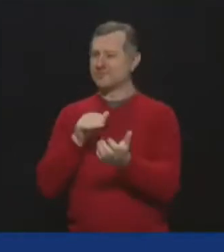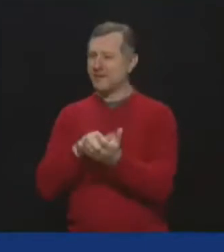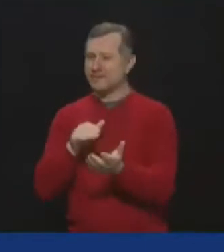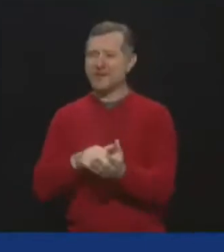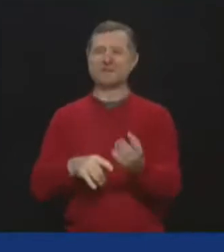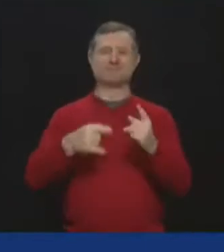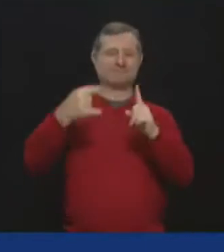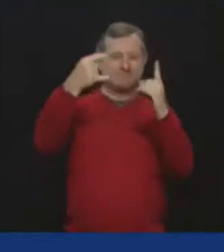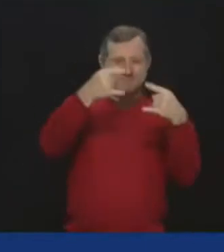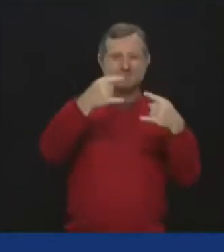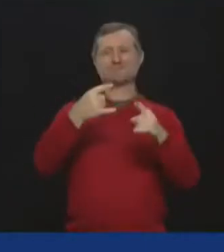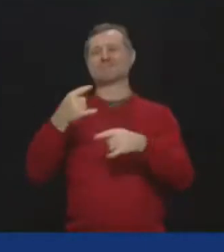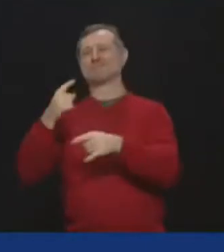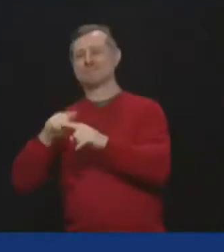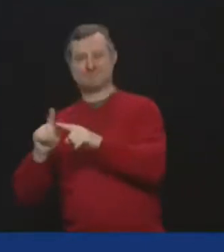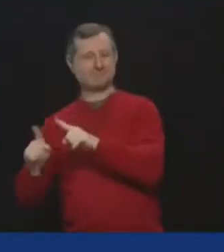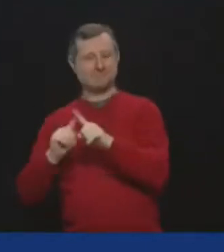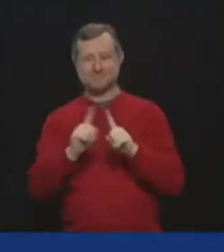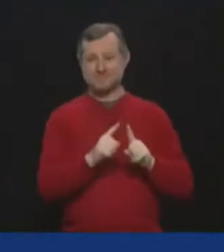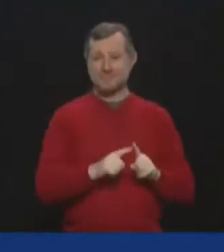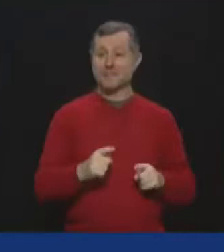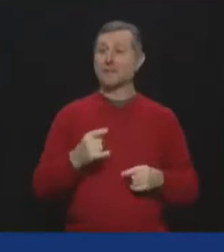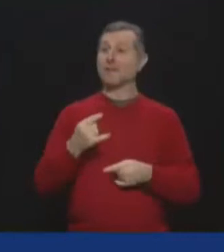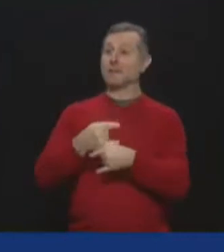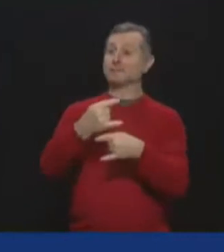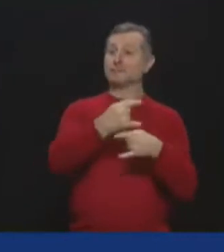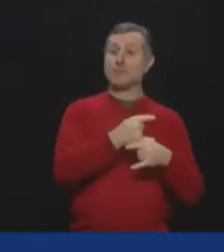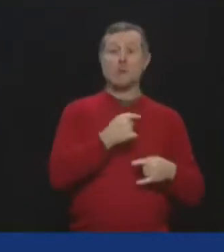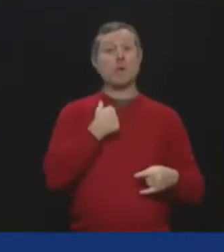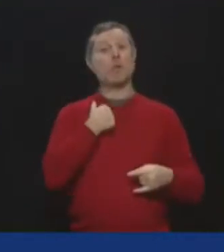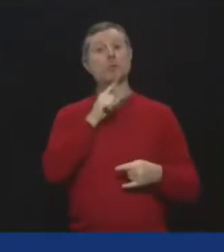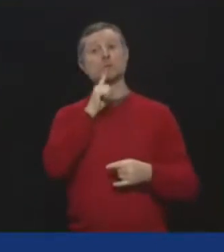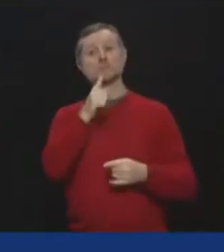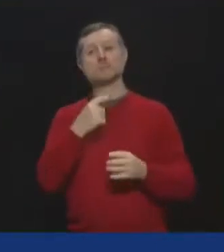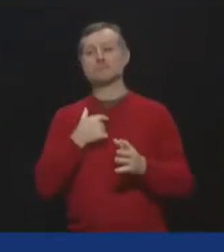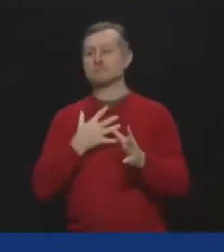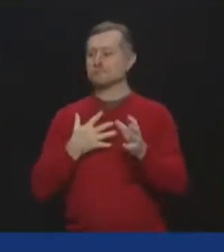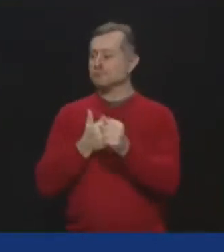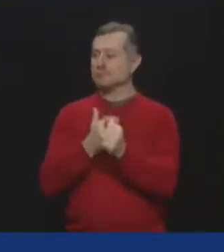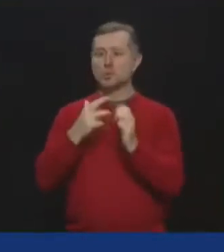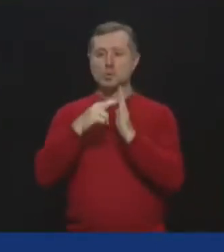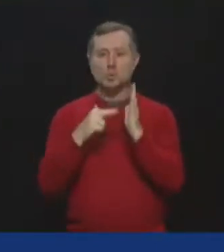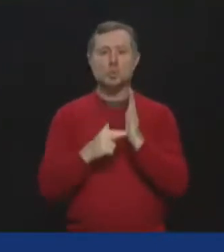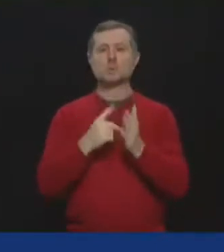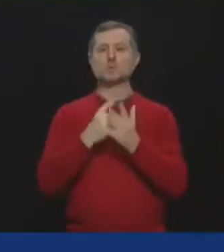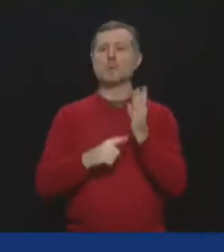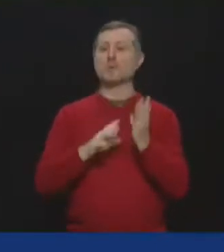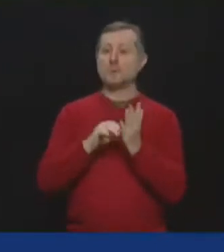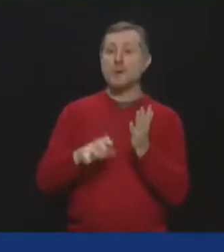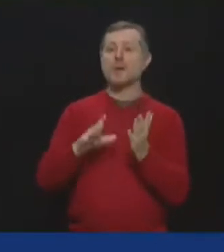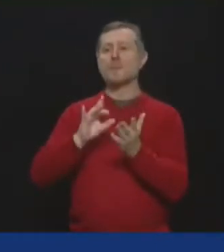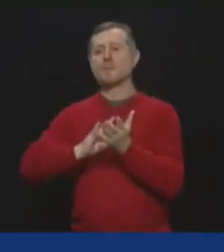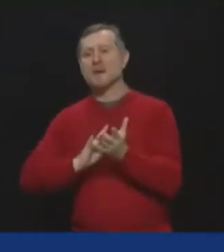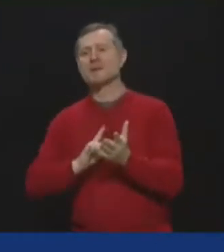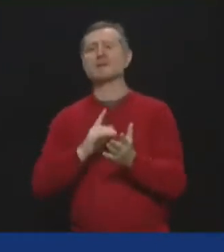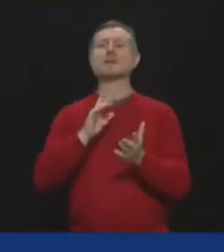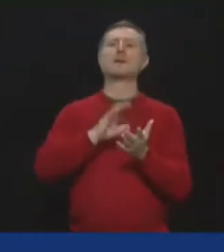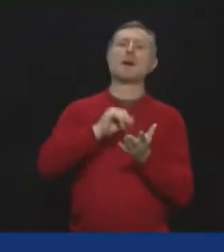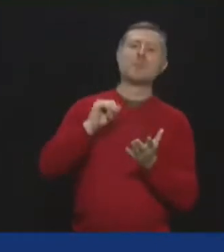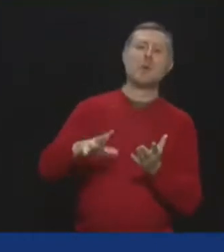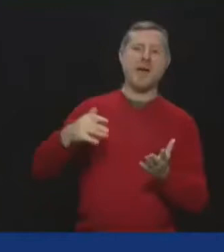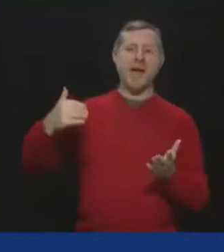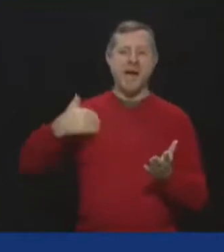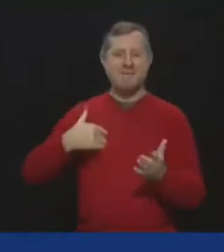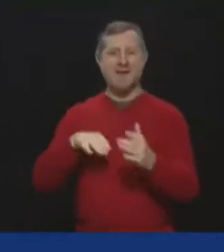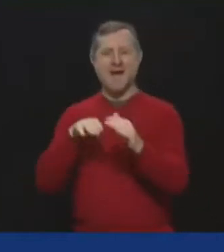to make sure, and we are working on this now, that we update regulations so medication abortion can be accessed through telemedicine.